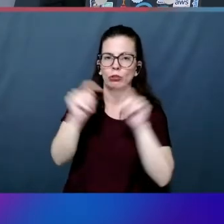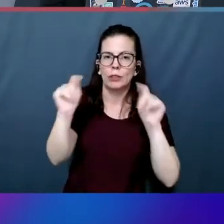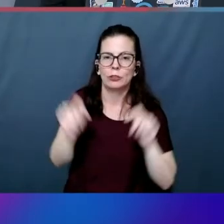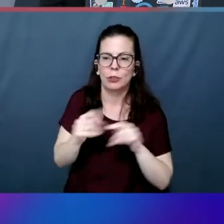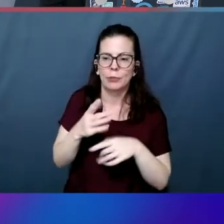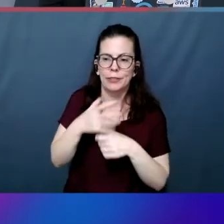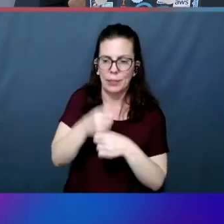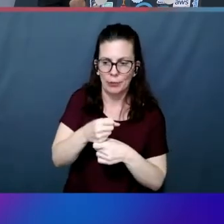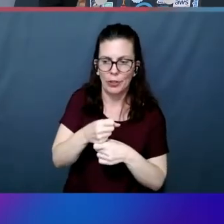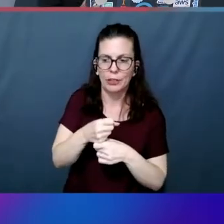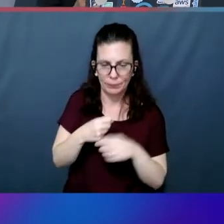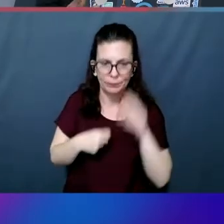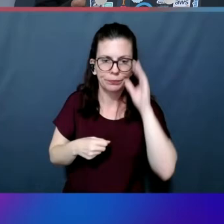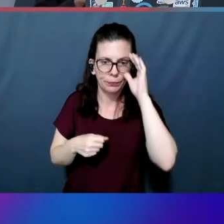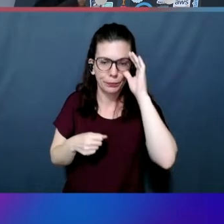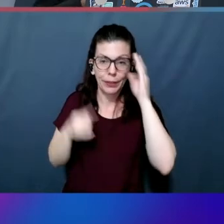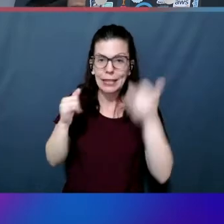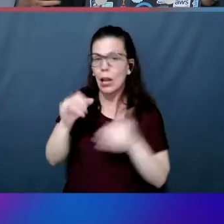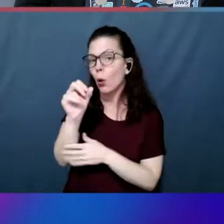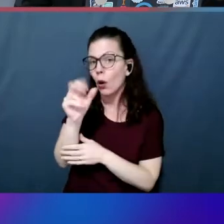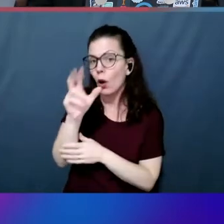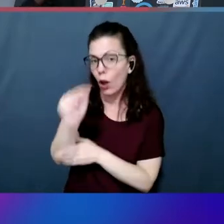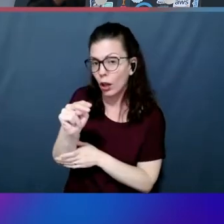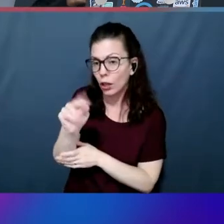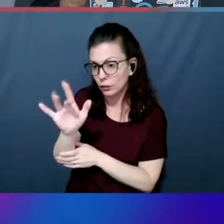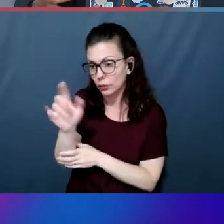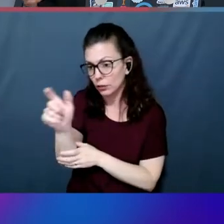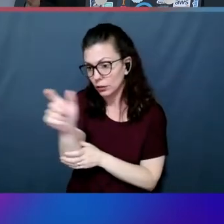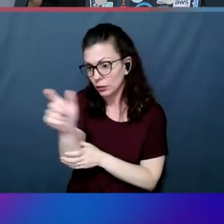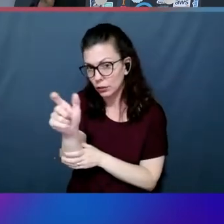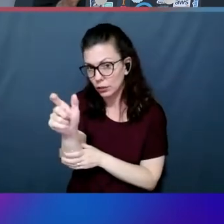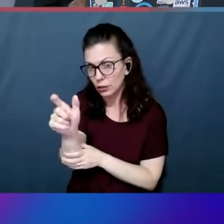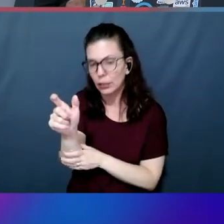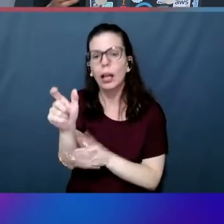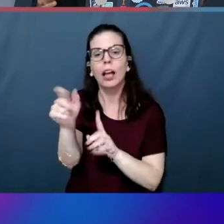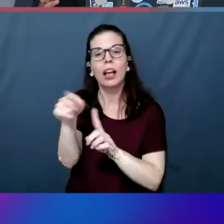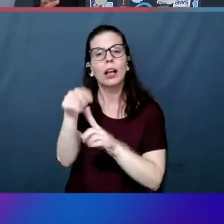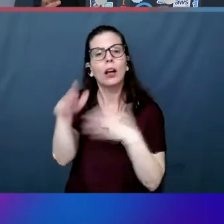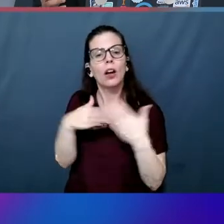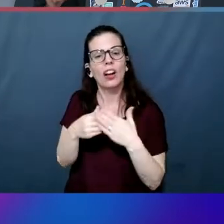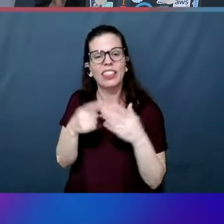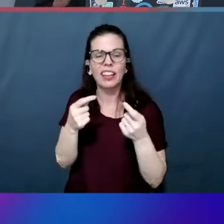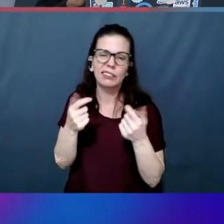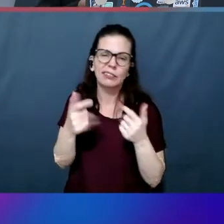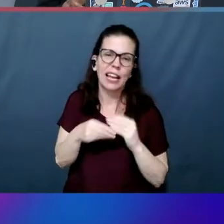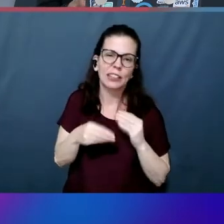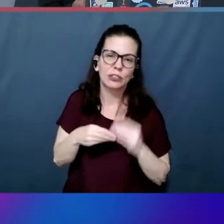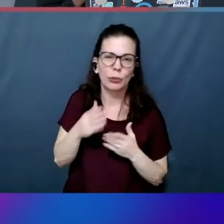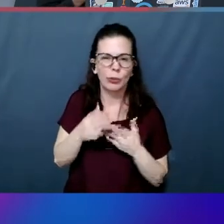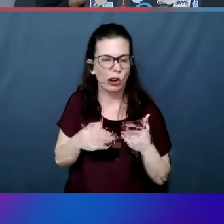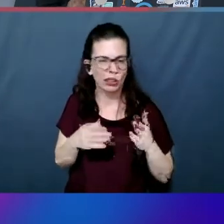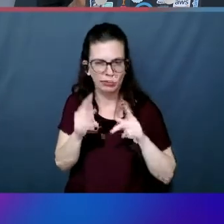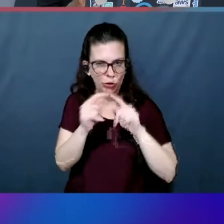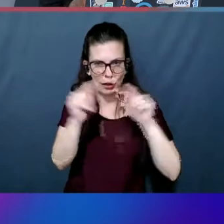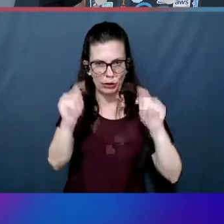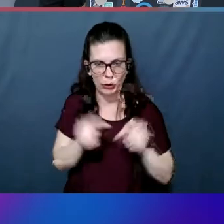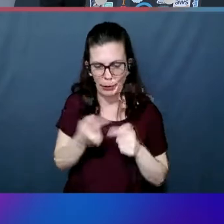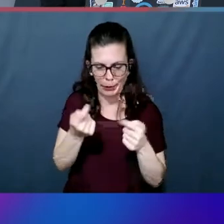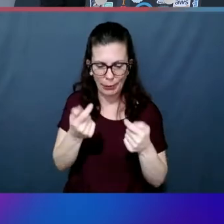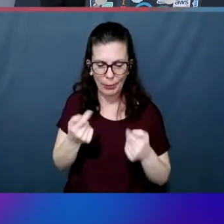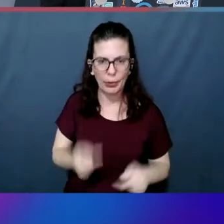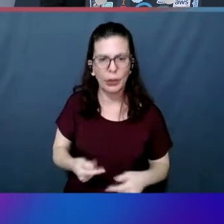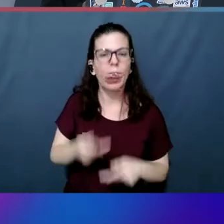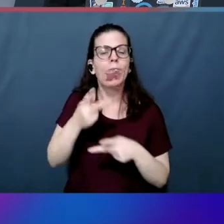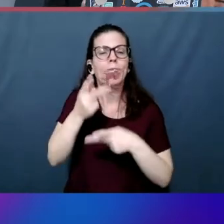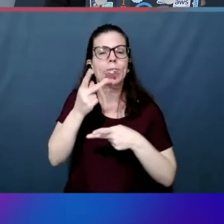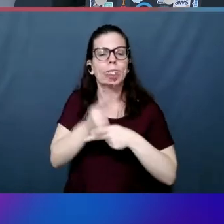this thing on, what it's going to do is it's going to take away all the extraneous parts of the transcript and just keep the key components that I was